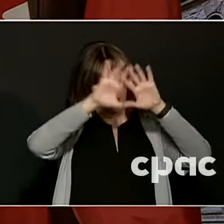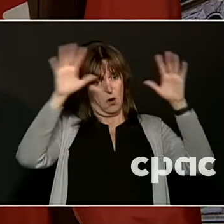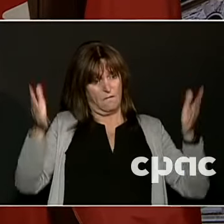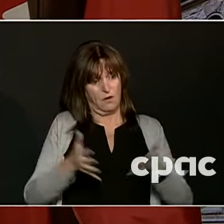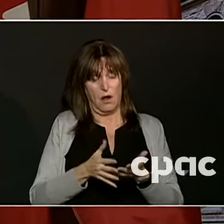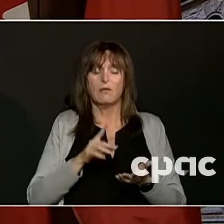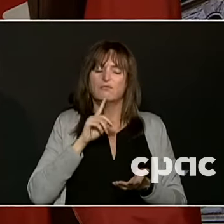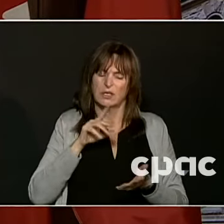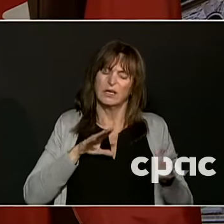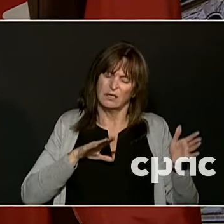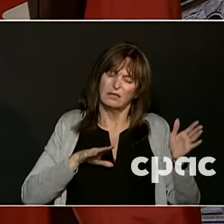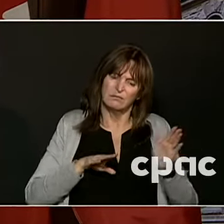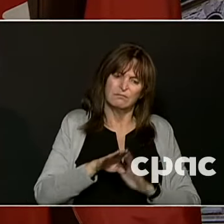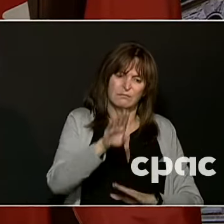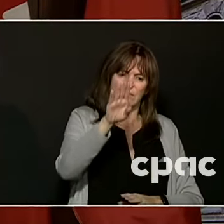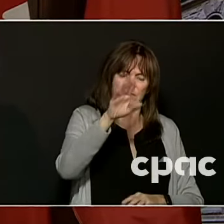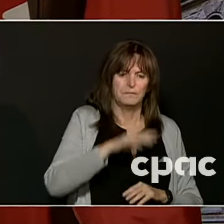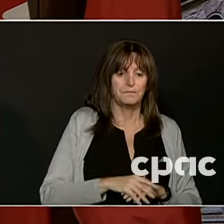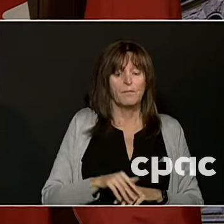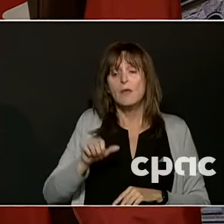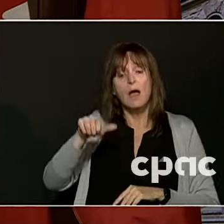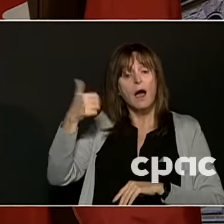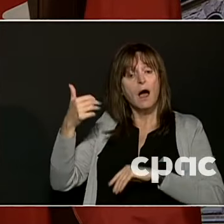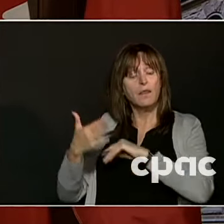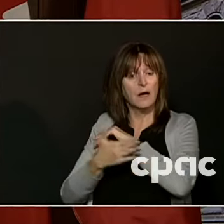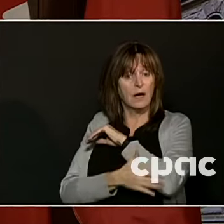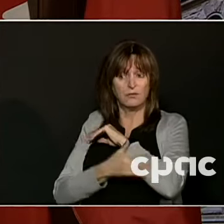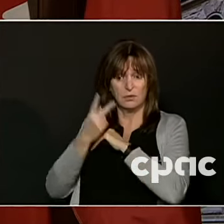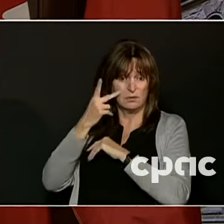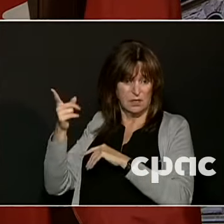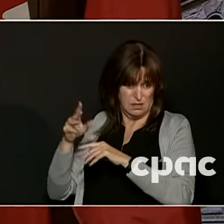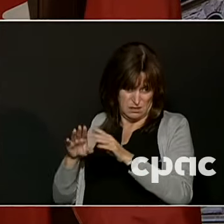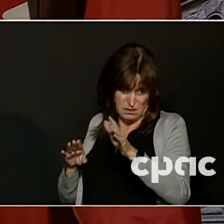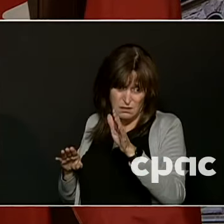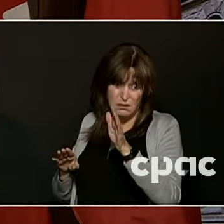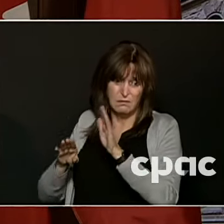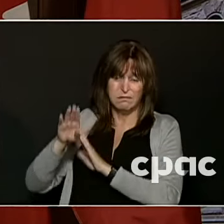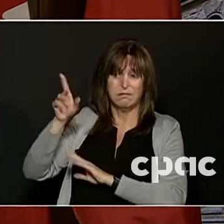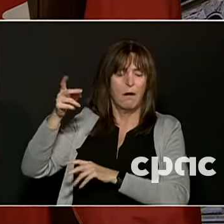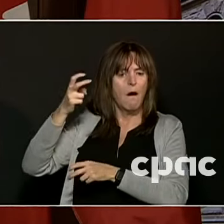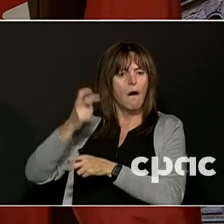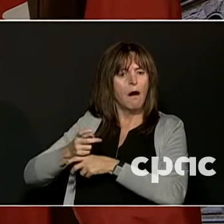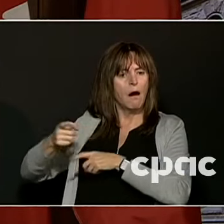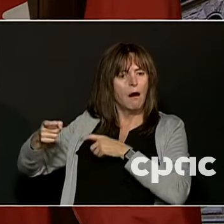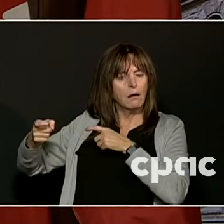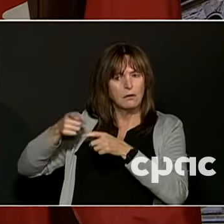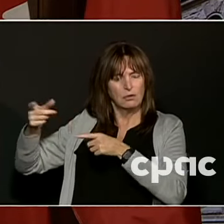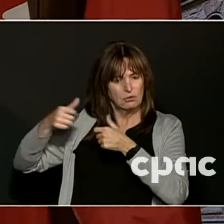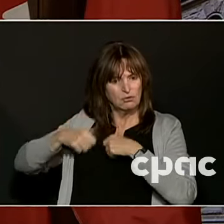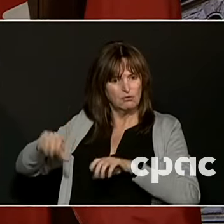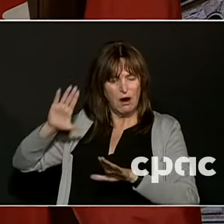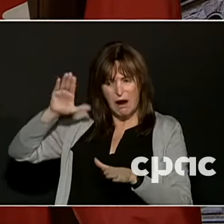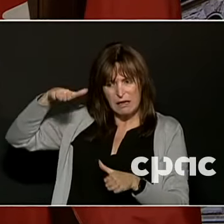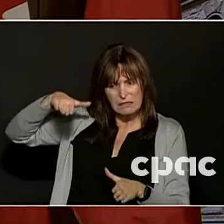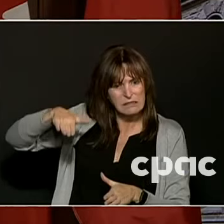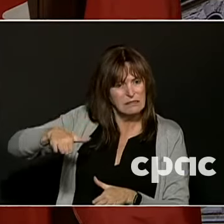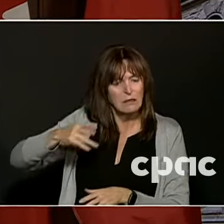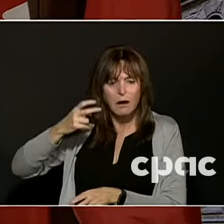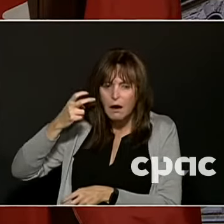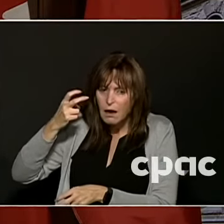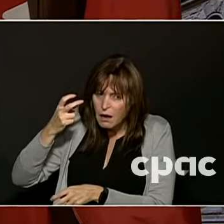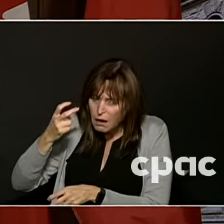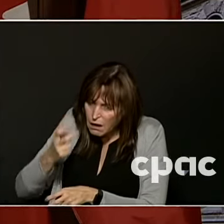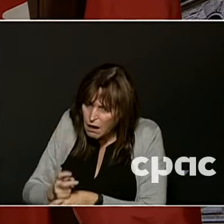very hard to turn that curve and arrest that case growth. Long-term care home cases are growing among both